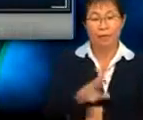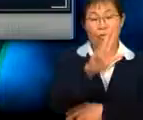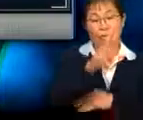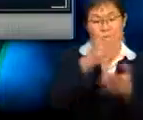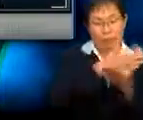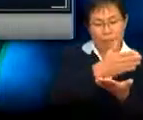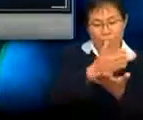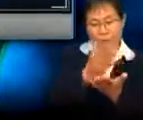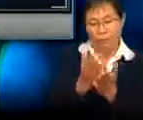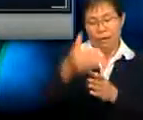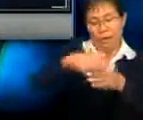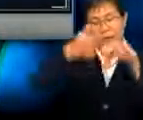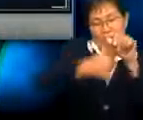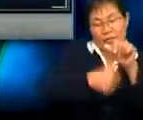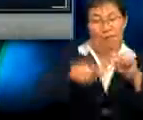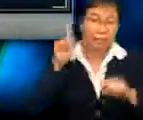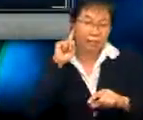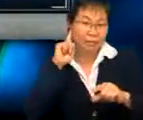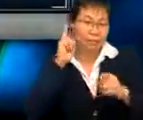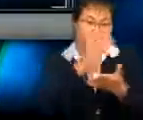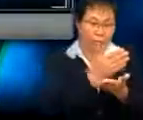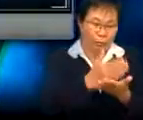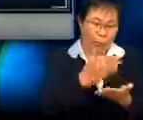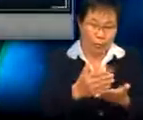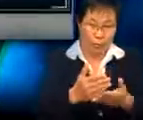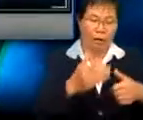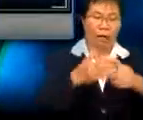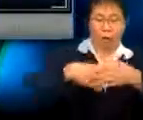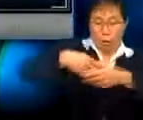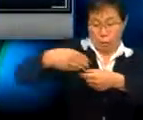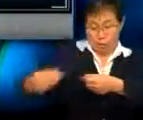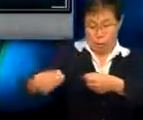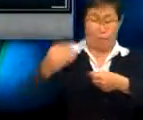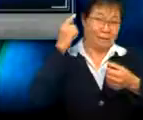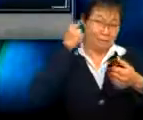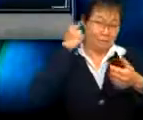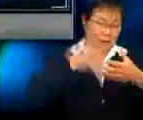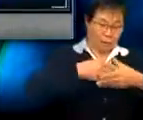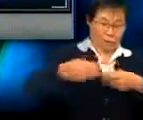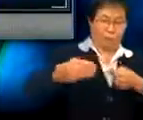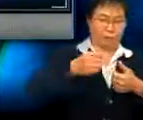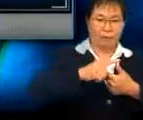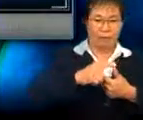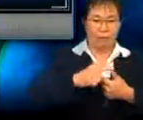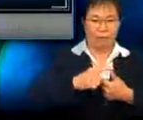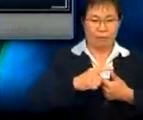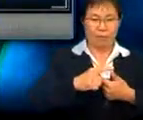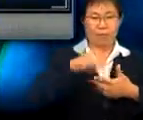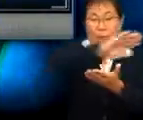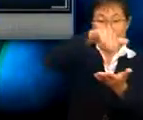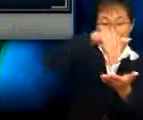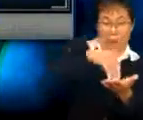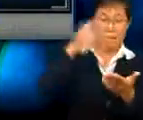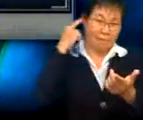There are 3 parts in every ear: the outer ear,